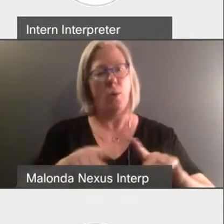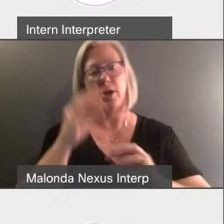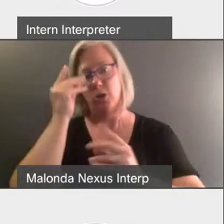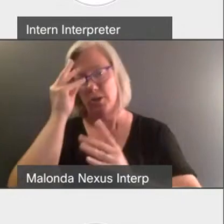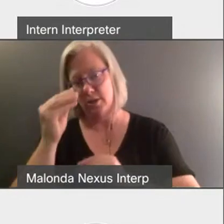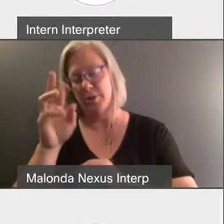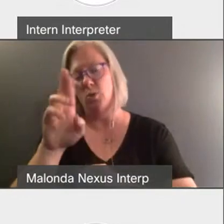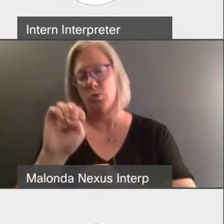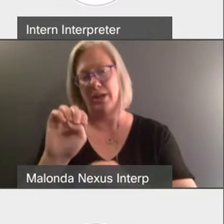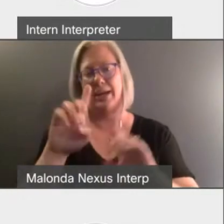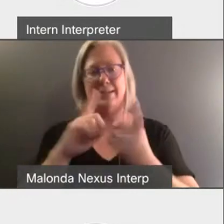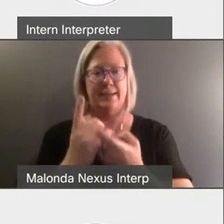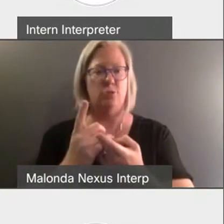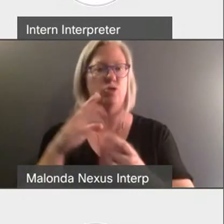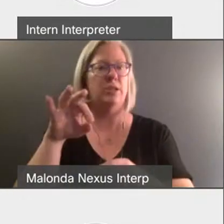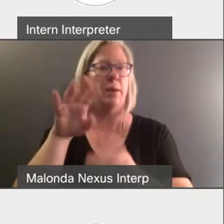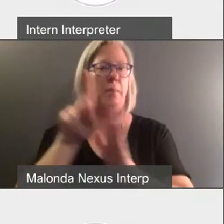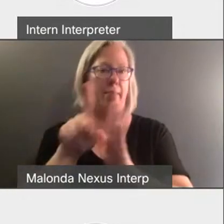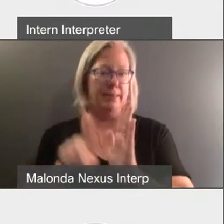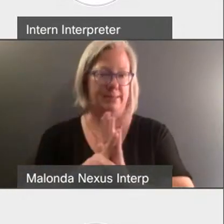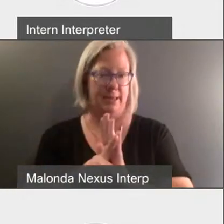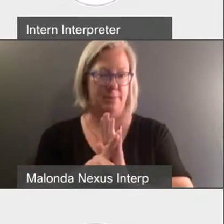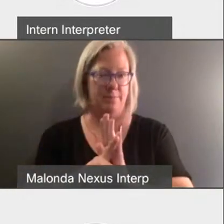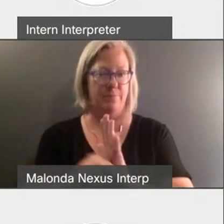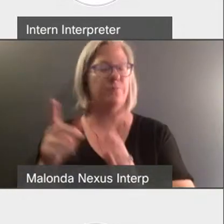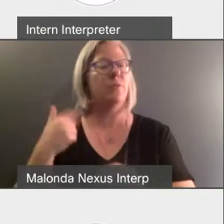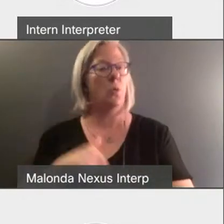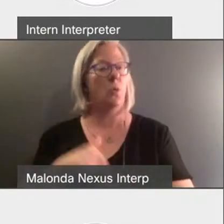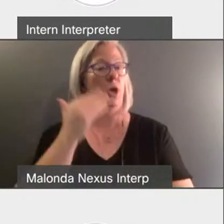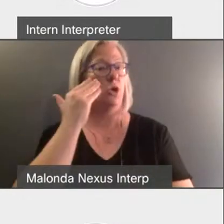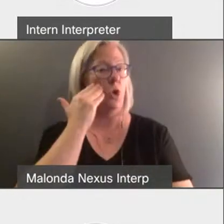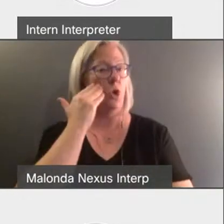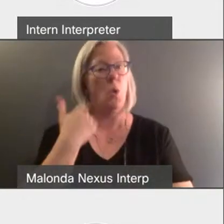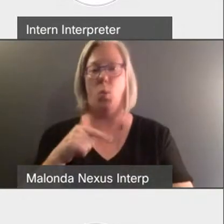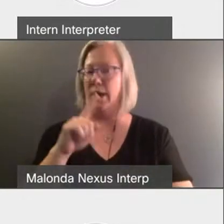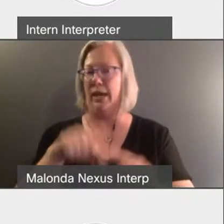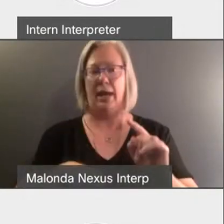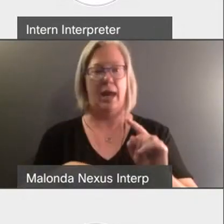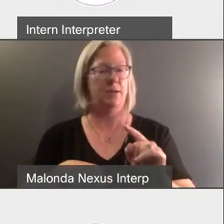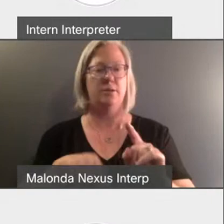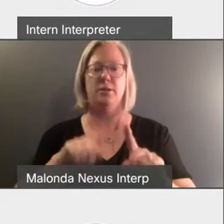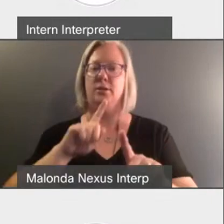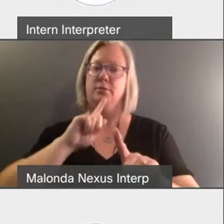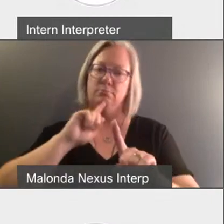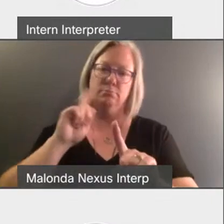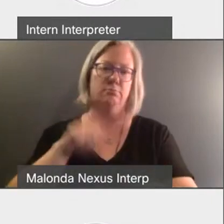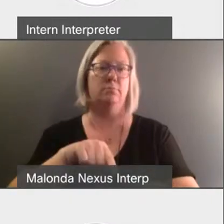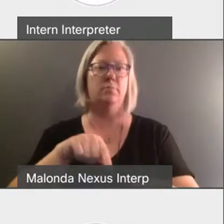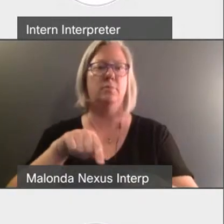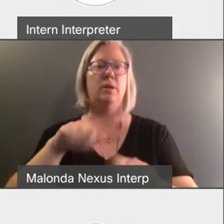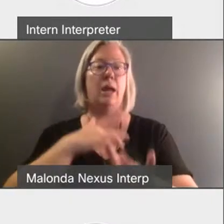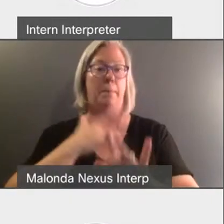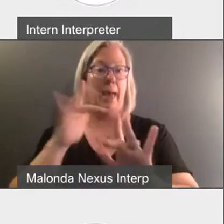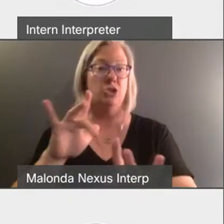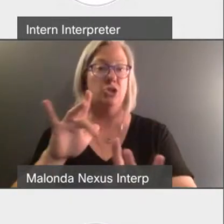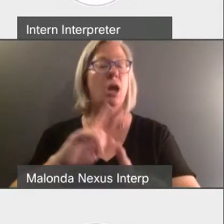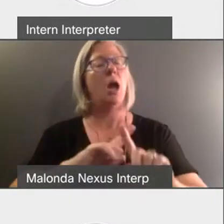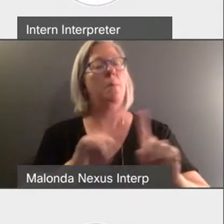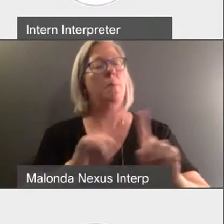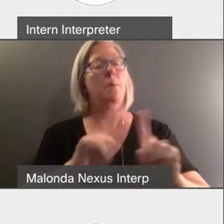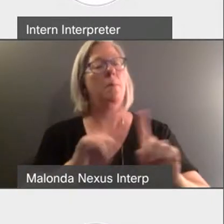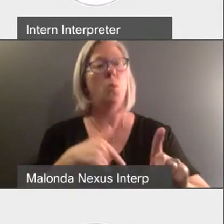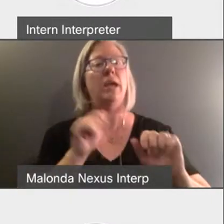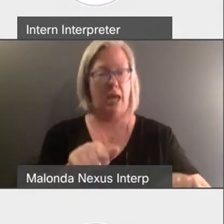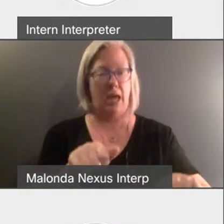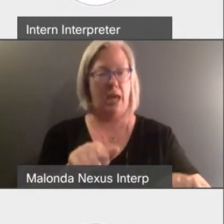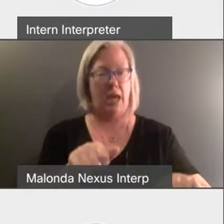redistricting policies. We know that we cannot legislate compassion, but we can